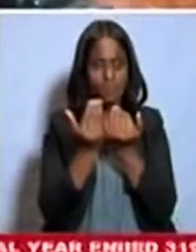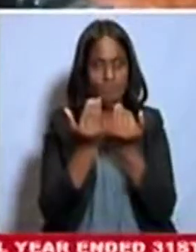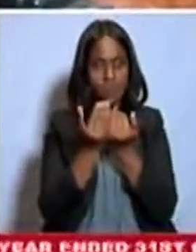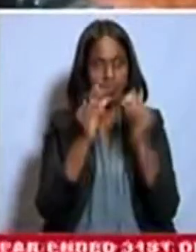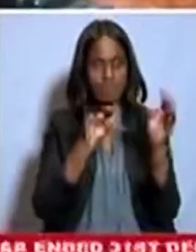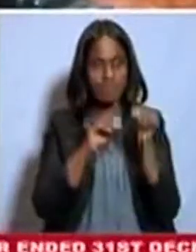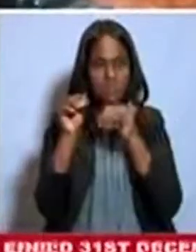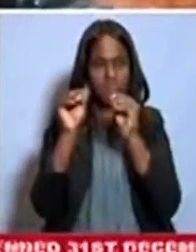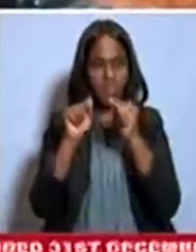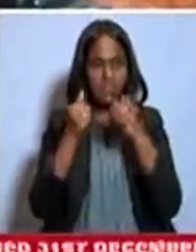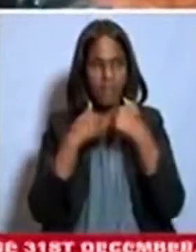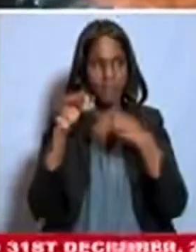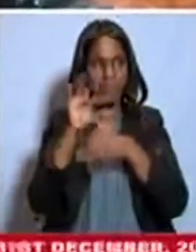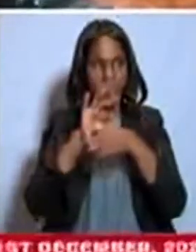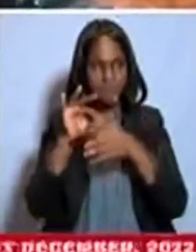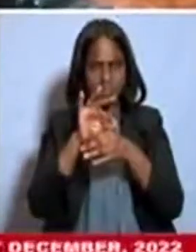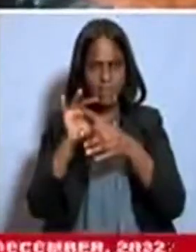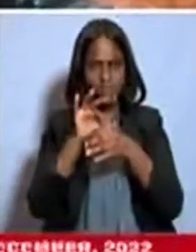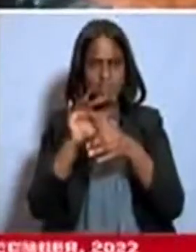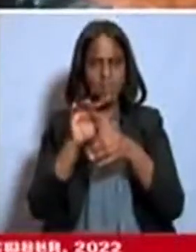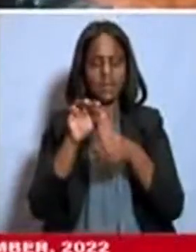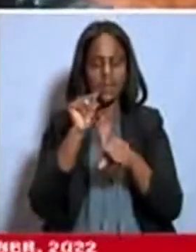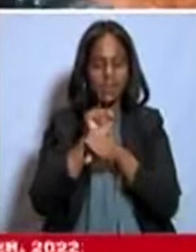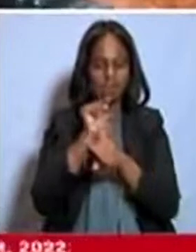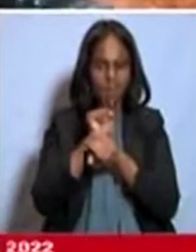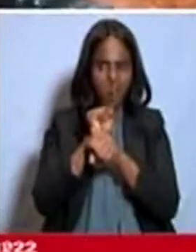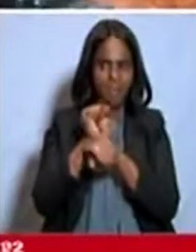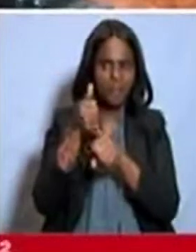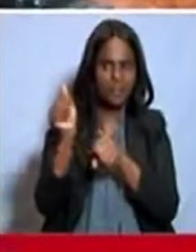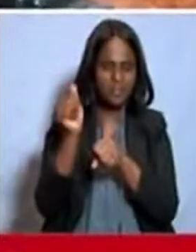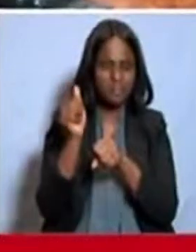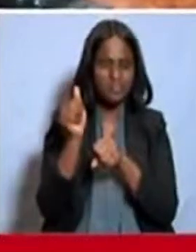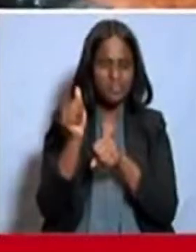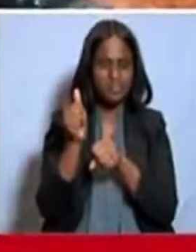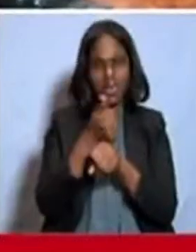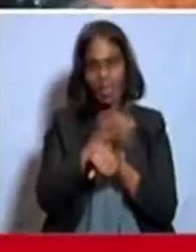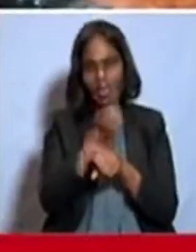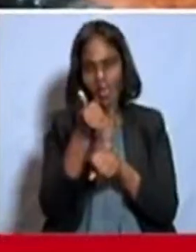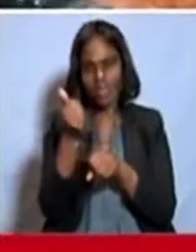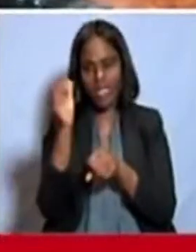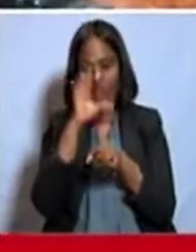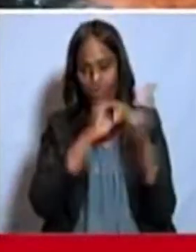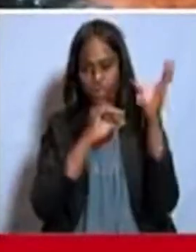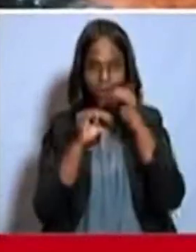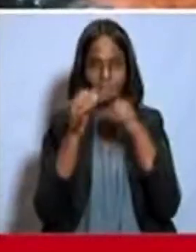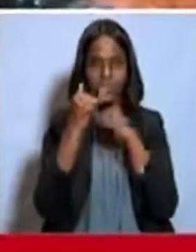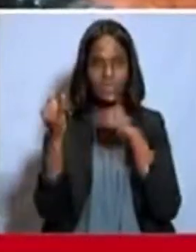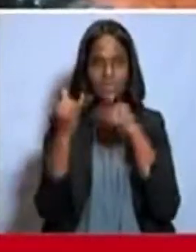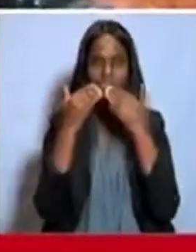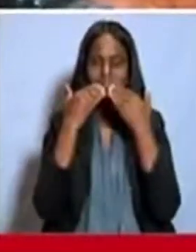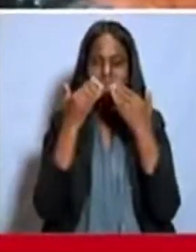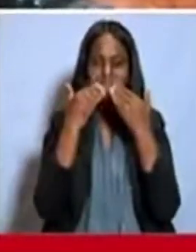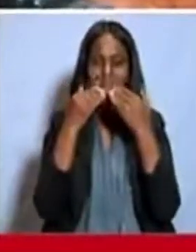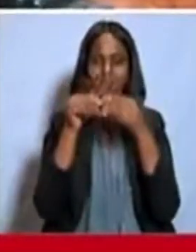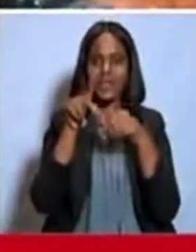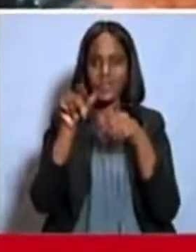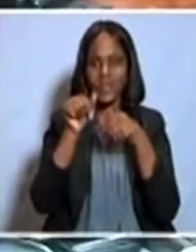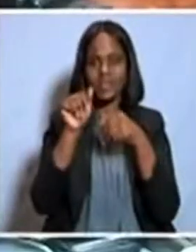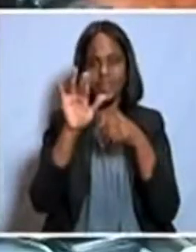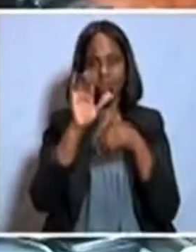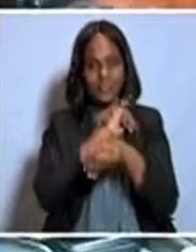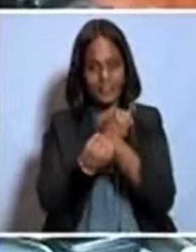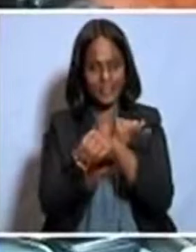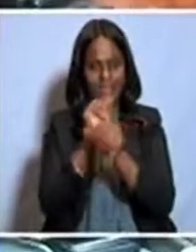You can have your tea while they work on these IT issues. Thank you so much. PS, I've lifted the immunity. You